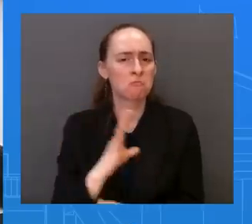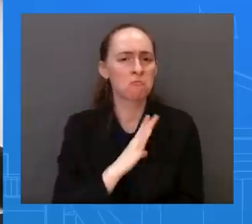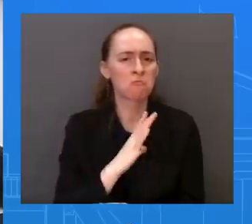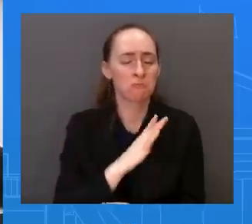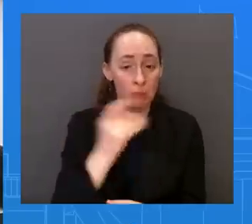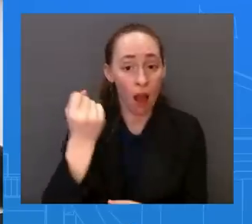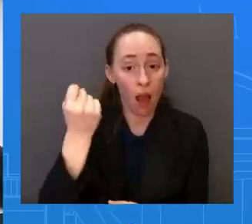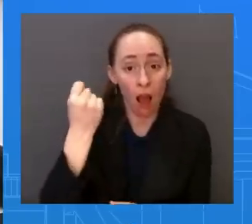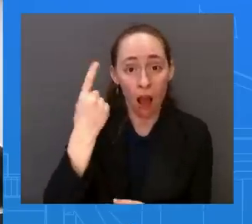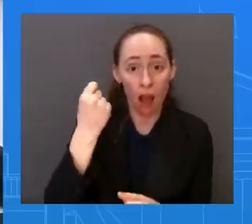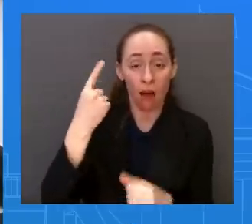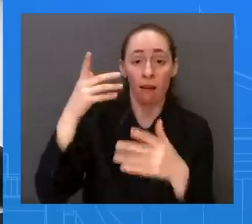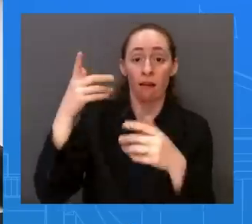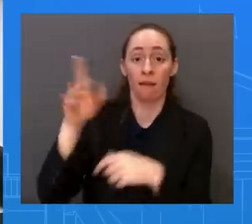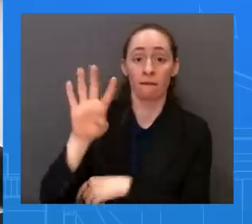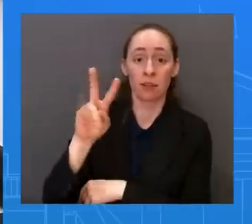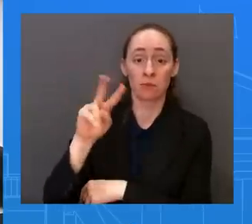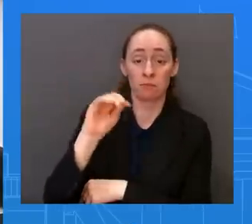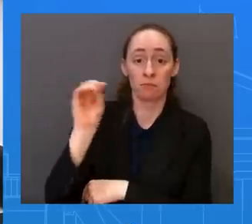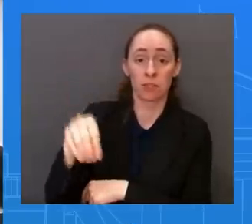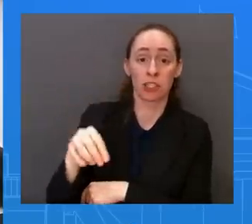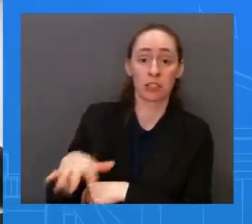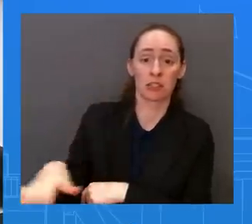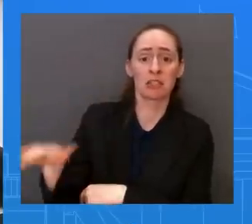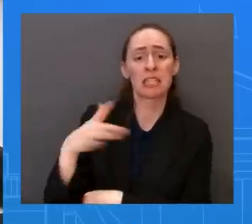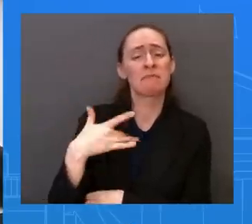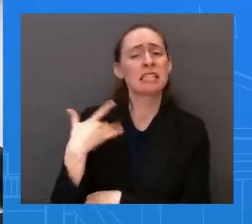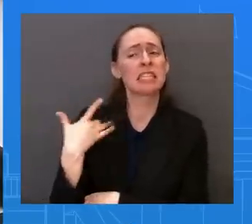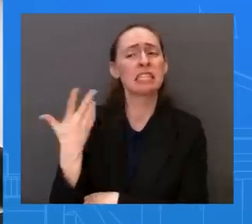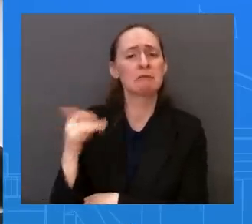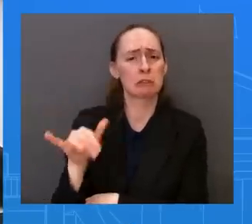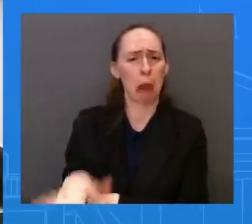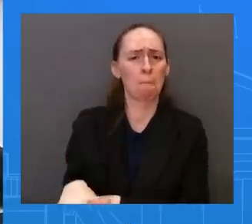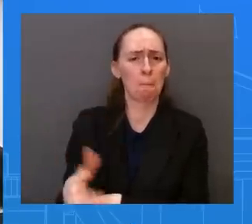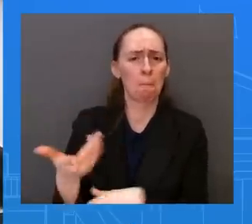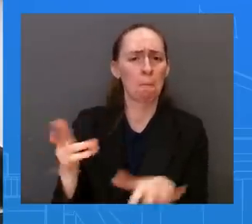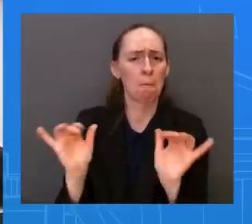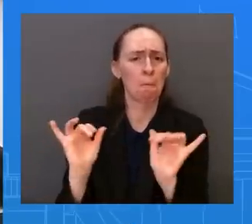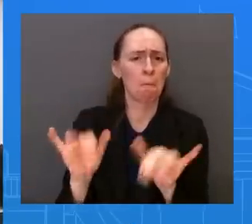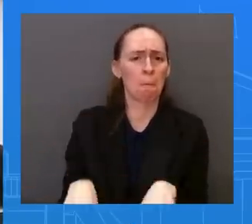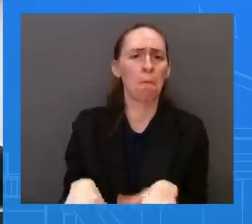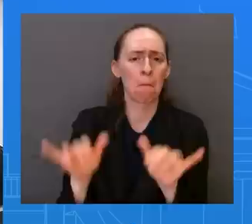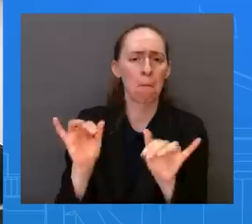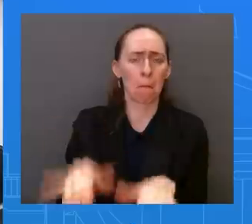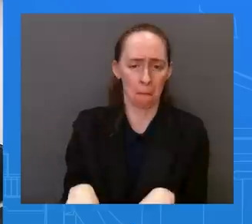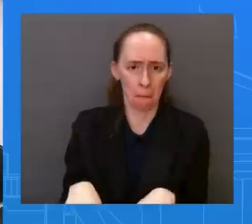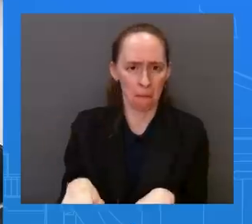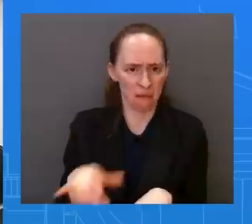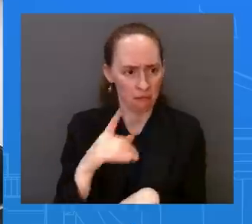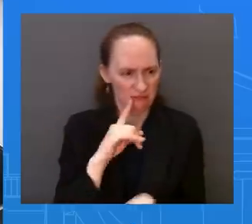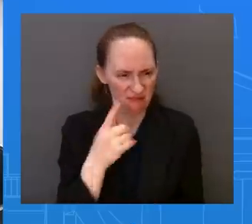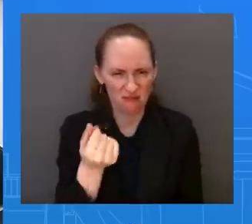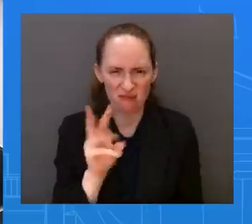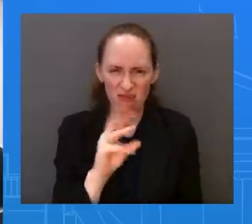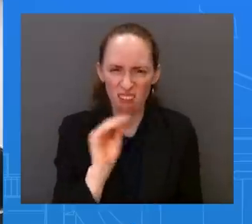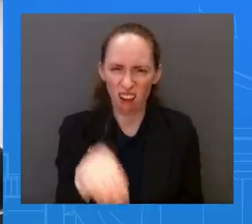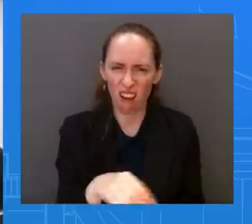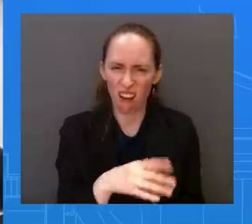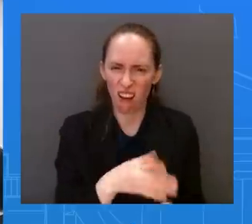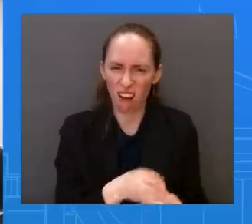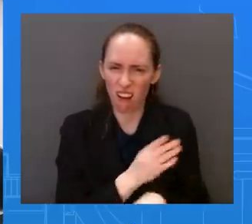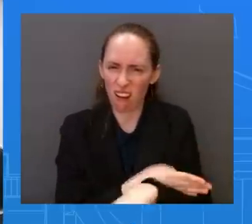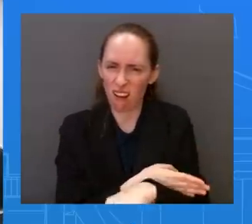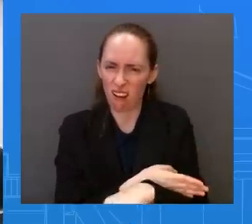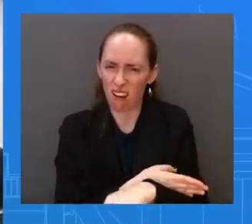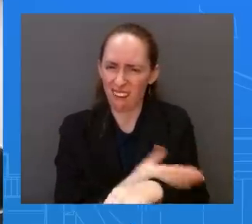So just to clarify, it's only 16% are feeling better off. Yeah. So when do people start feeling more? People start